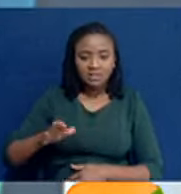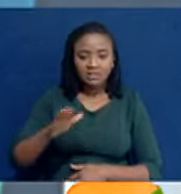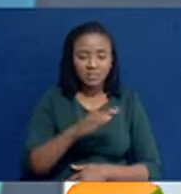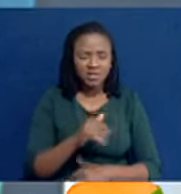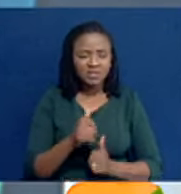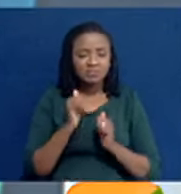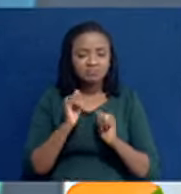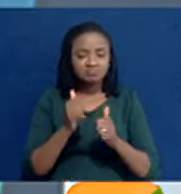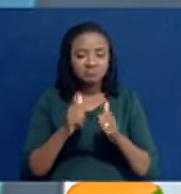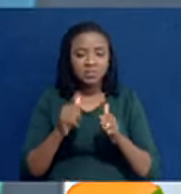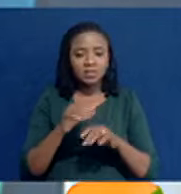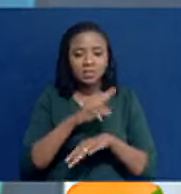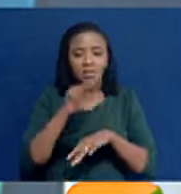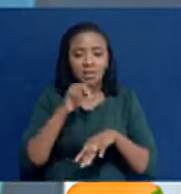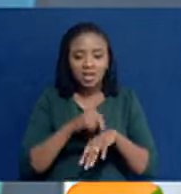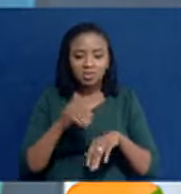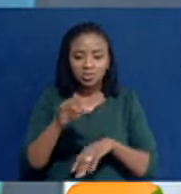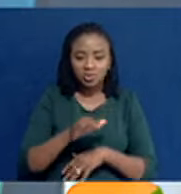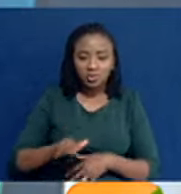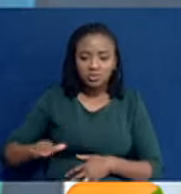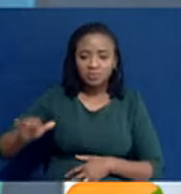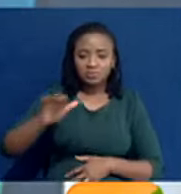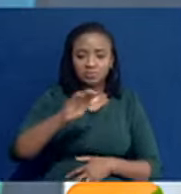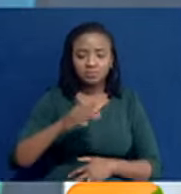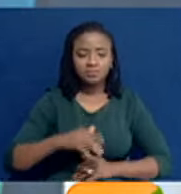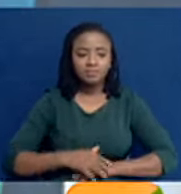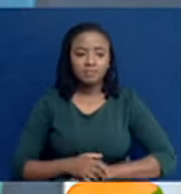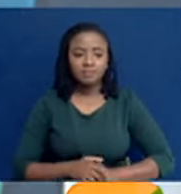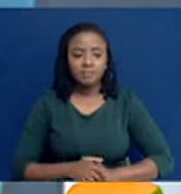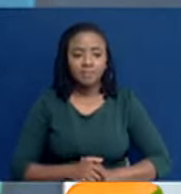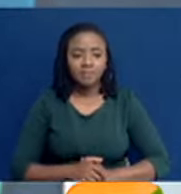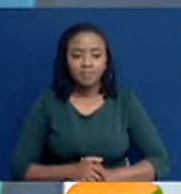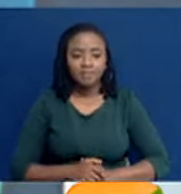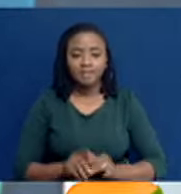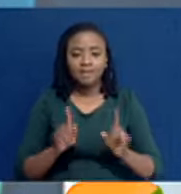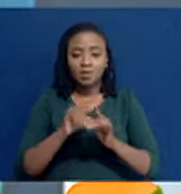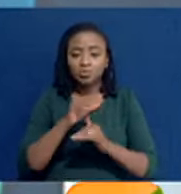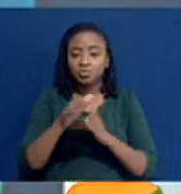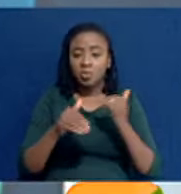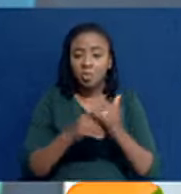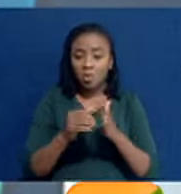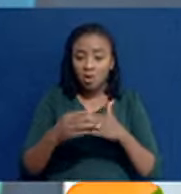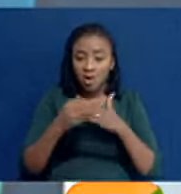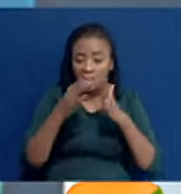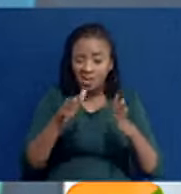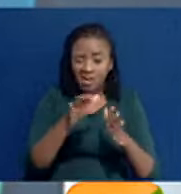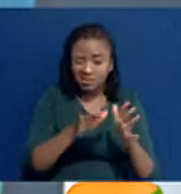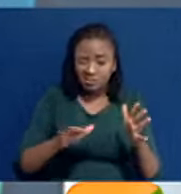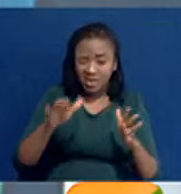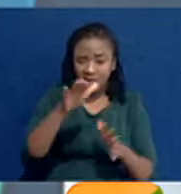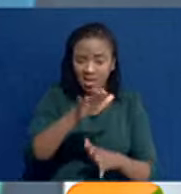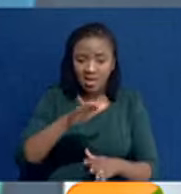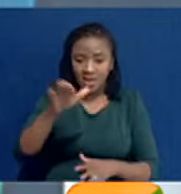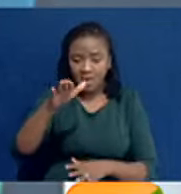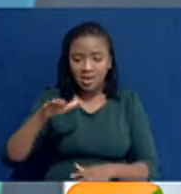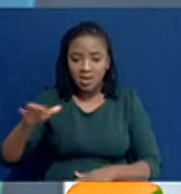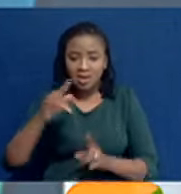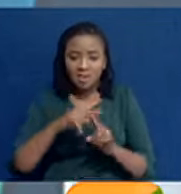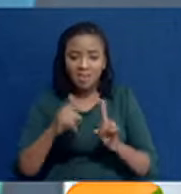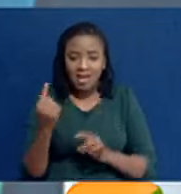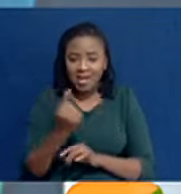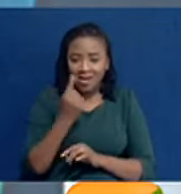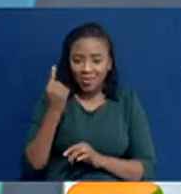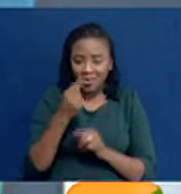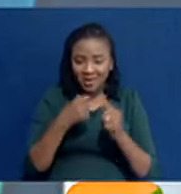the national cake is shared, the cabinet, all the leadership areas. The only arm